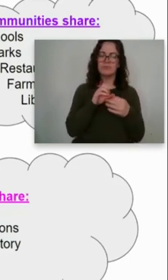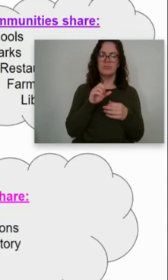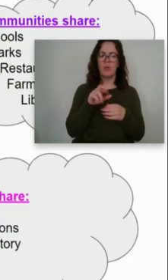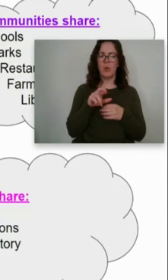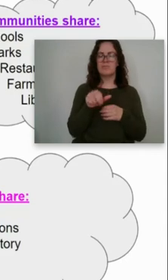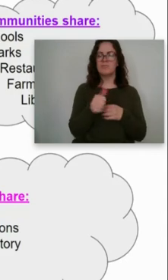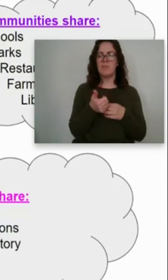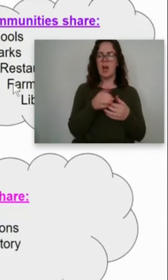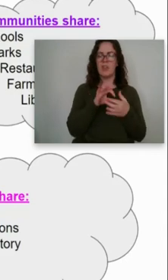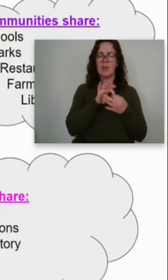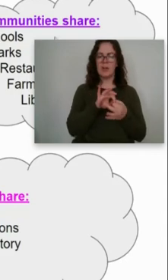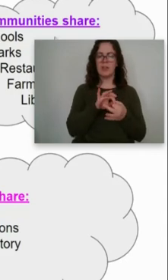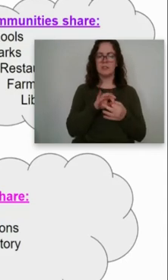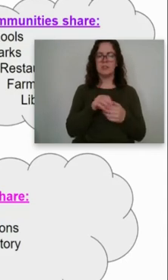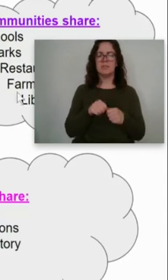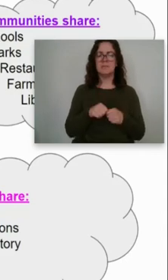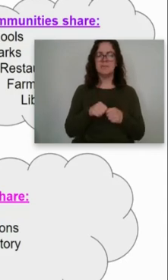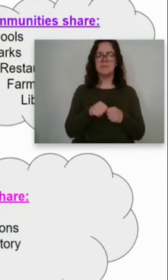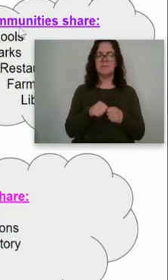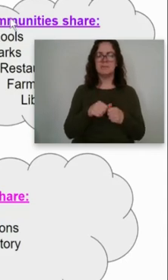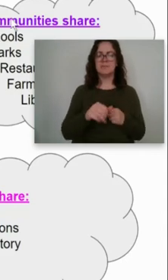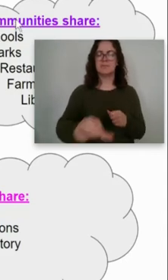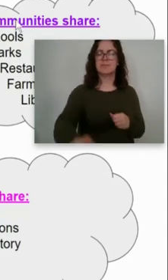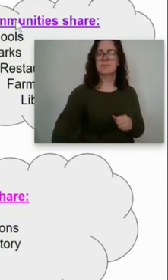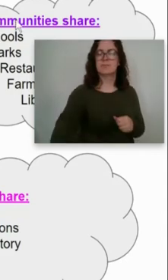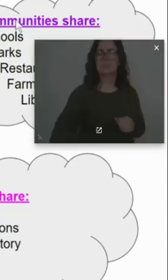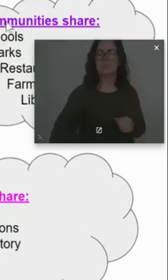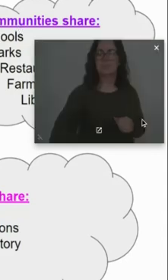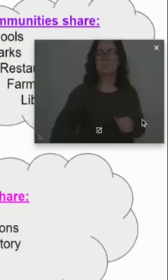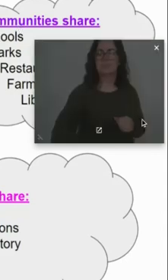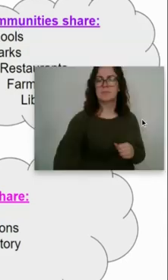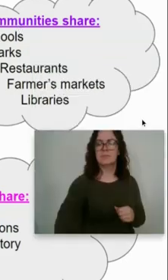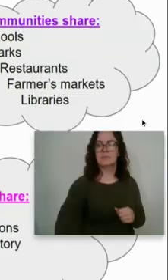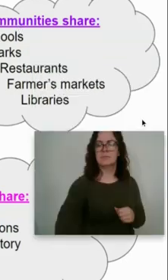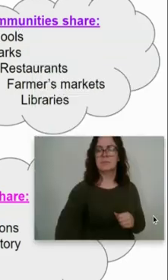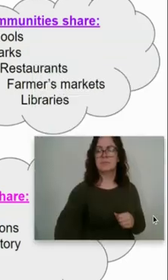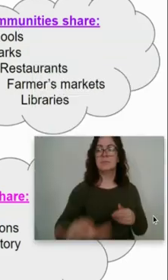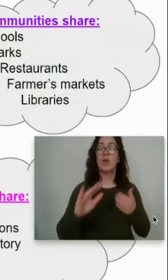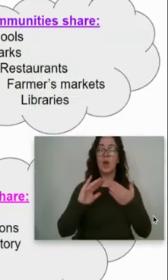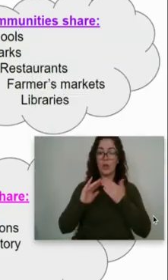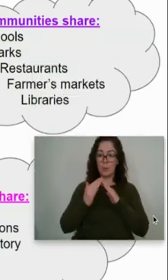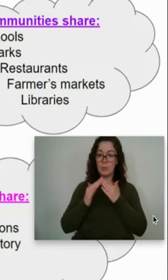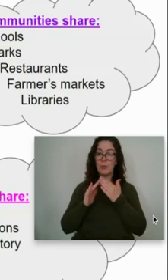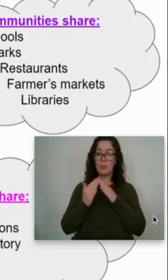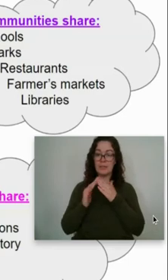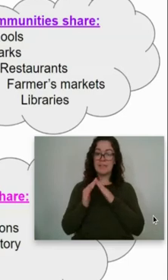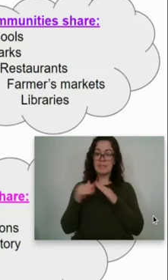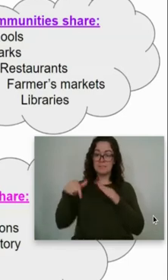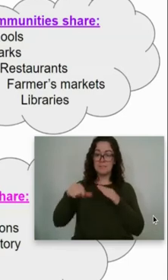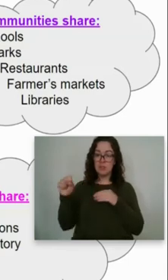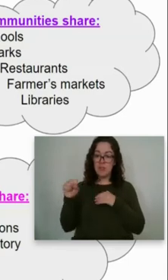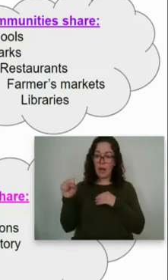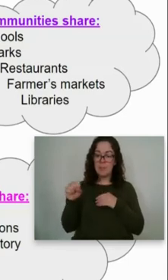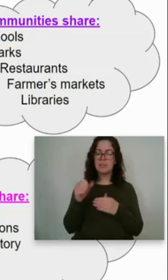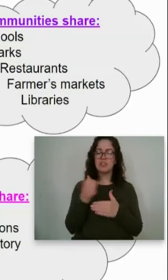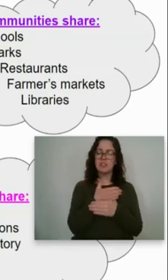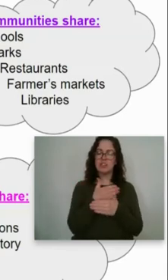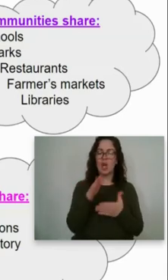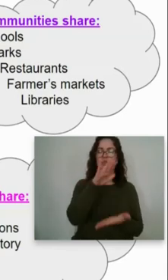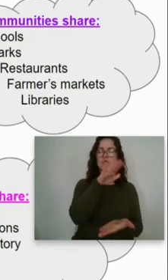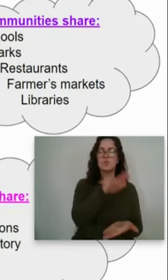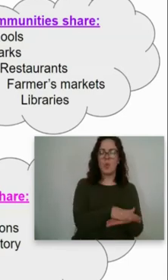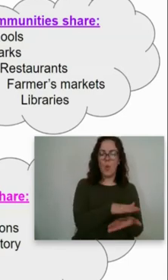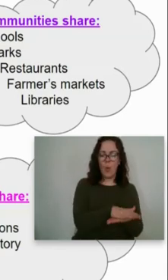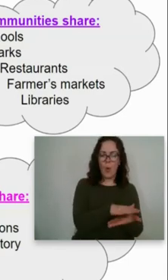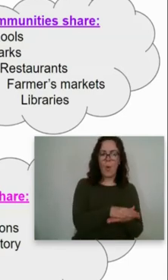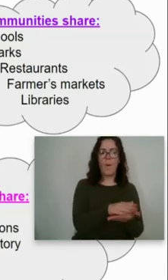other connections that they have. Communities are like our community of Schaumburg, for example. They share schools and parks and